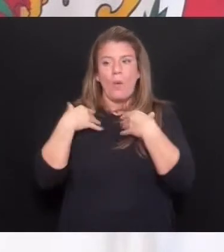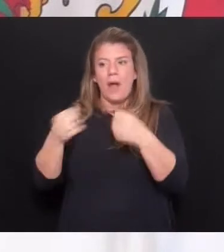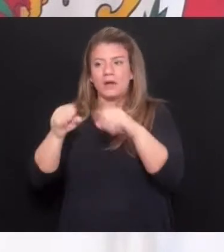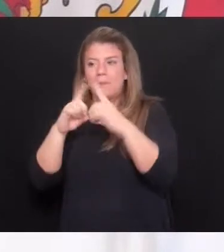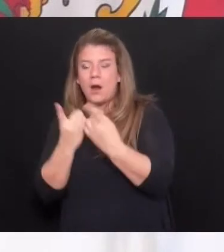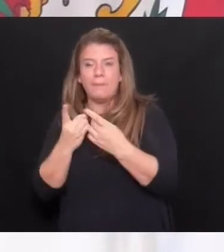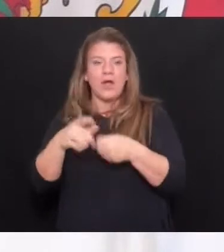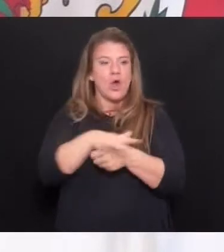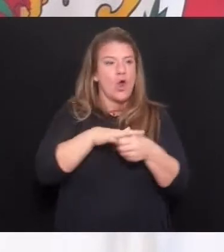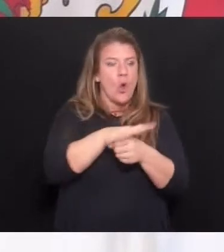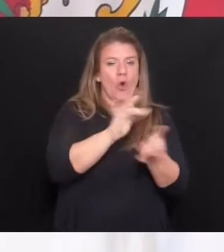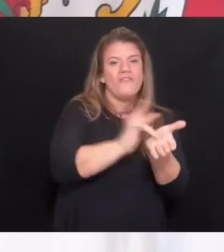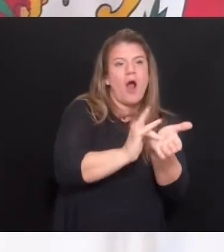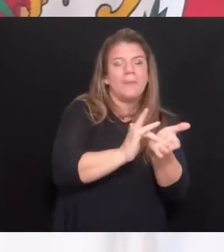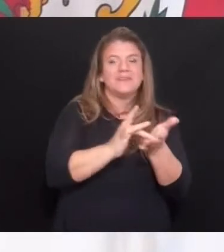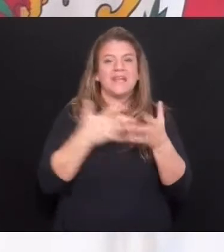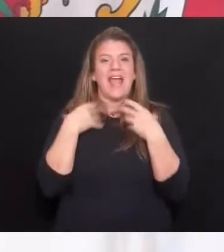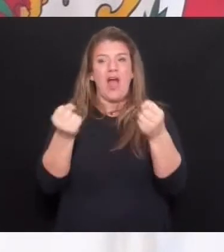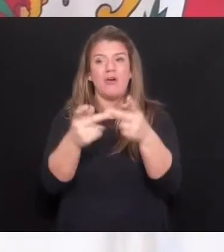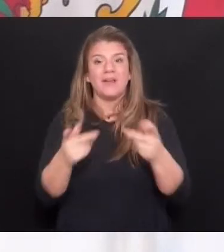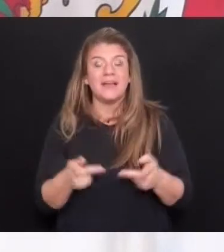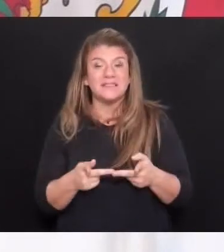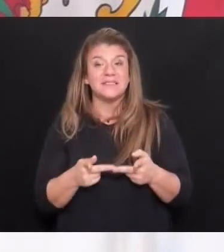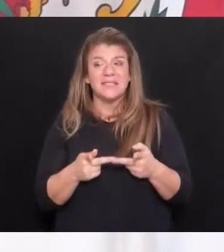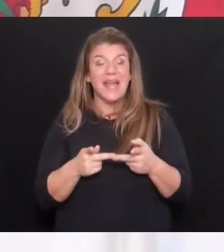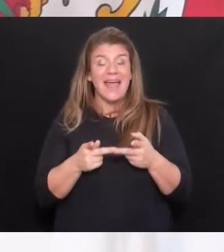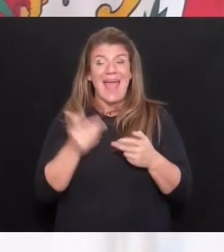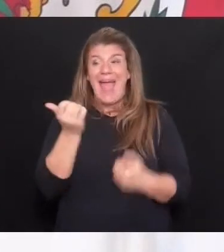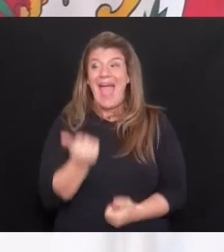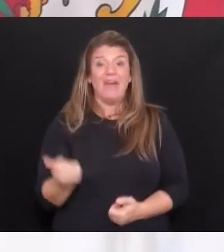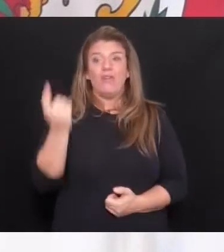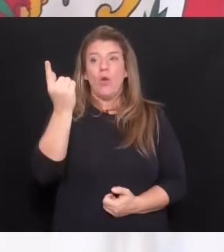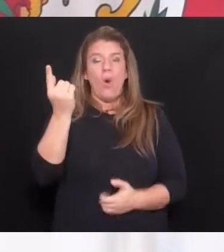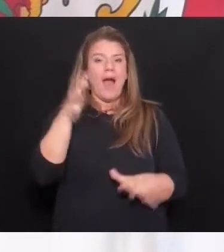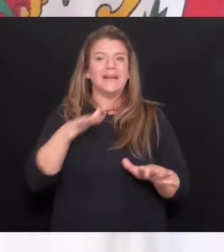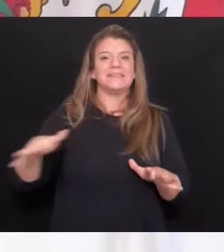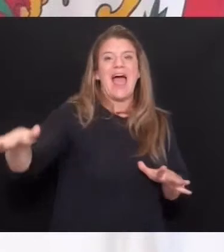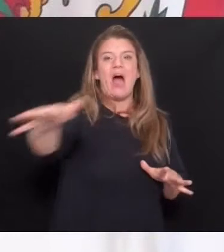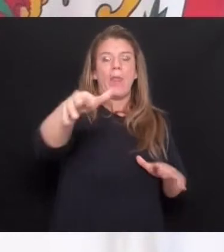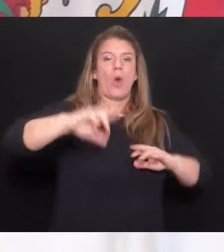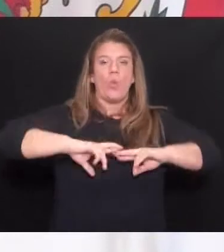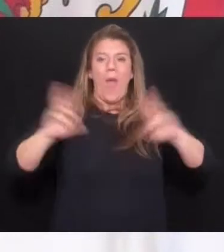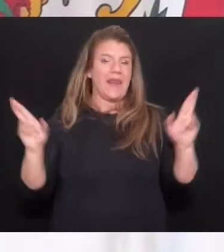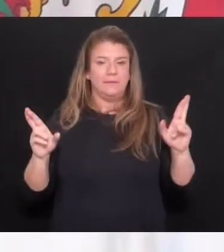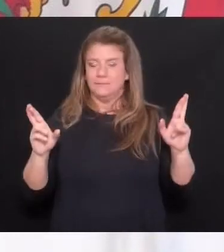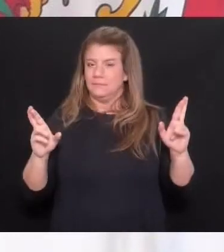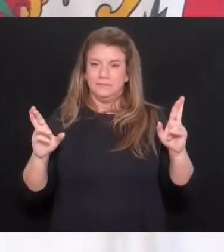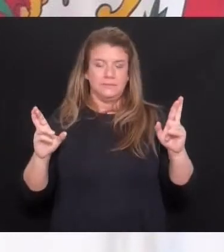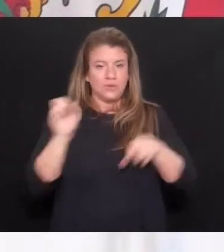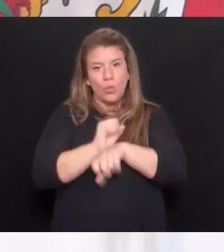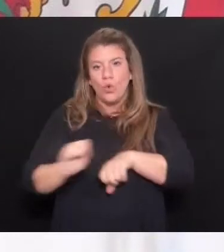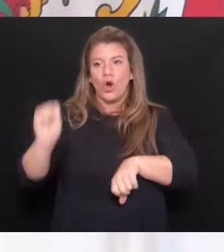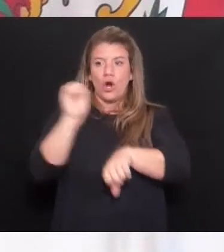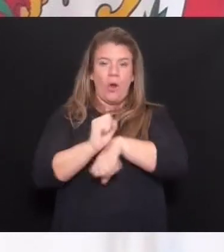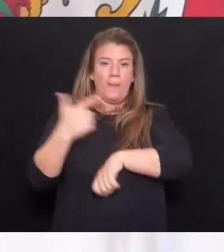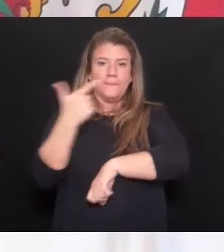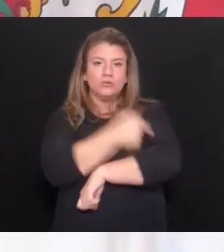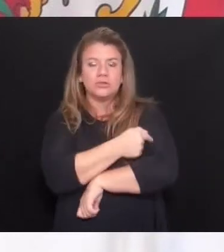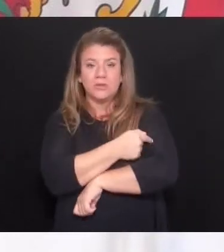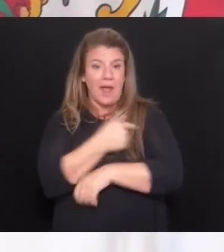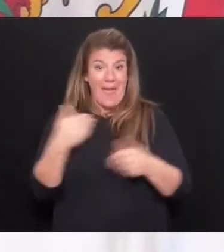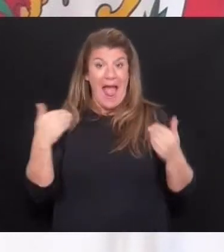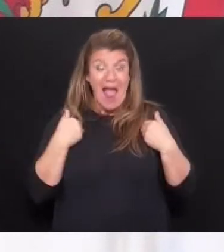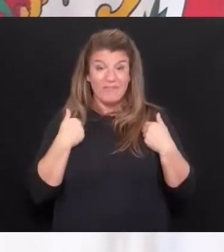local pharmacies, healthcare facilities, you know, everyone's out there ready to go on this booster, and they've got them. And